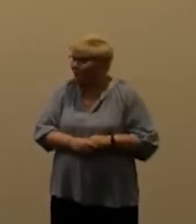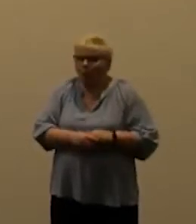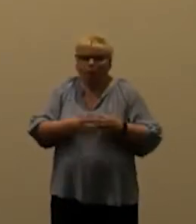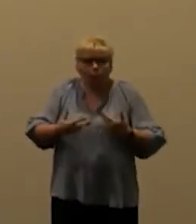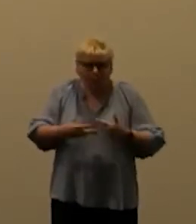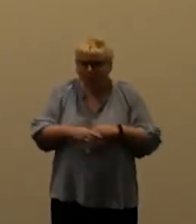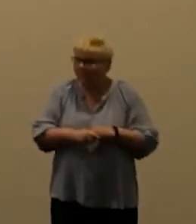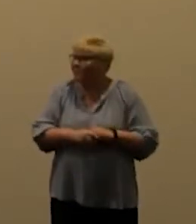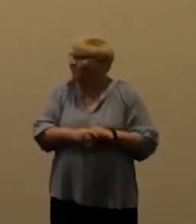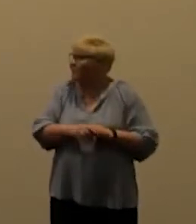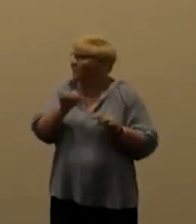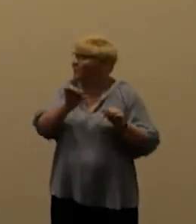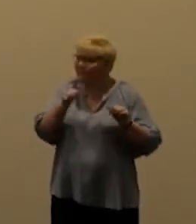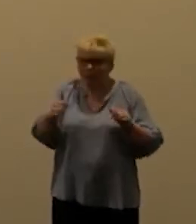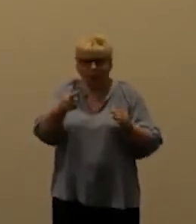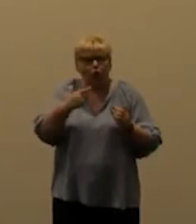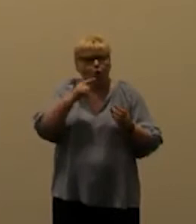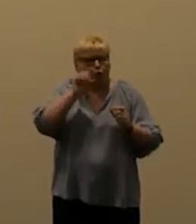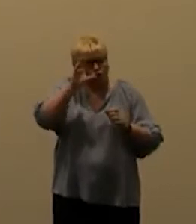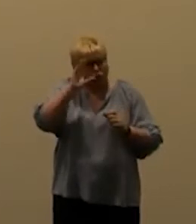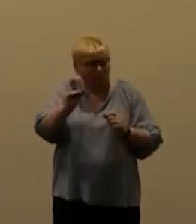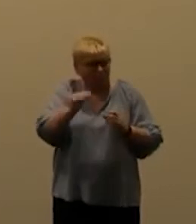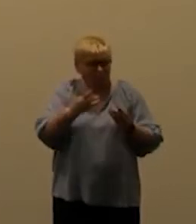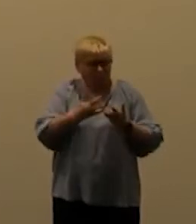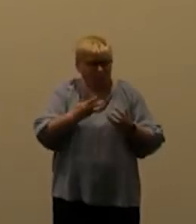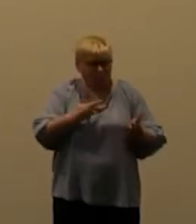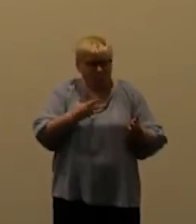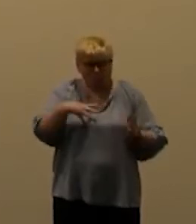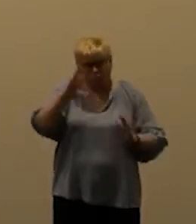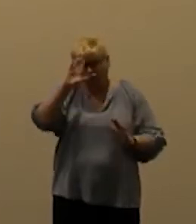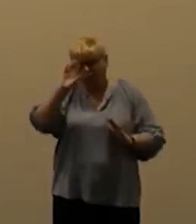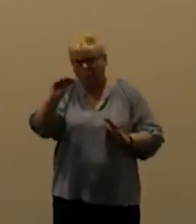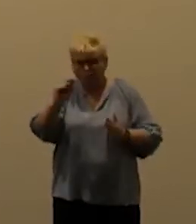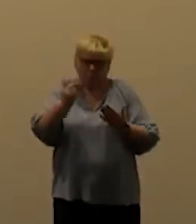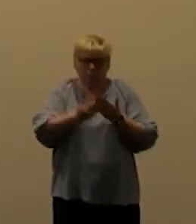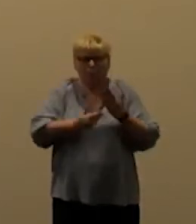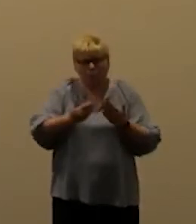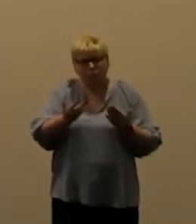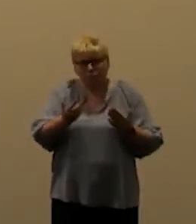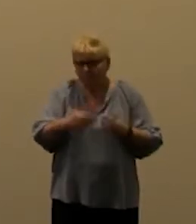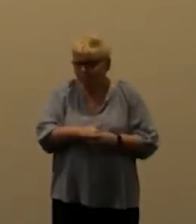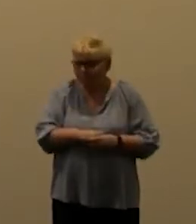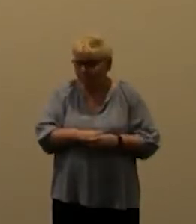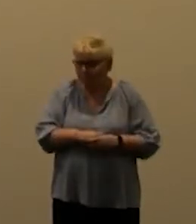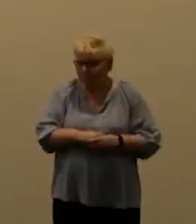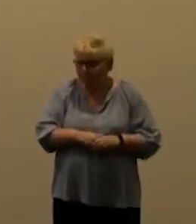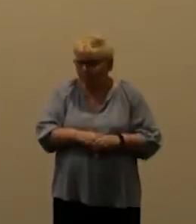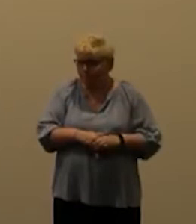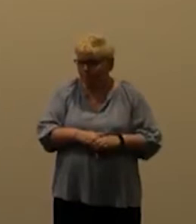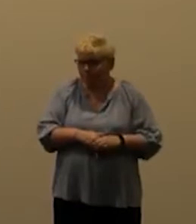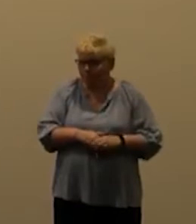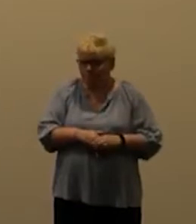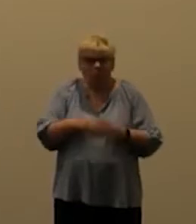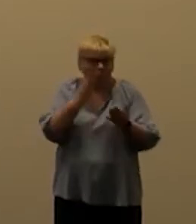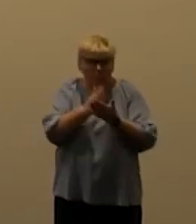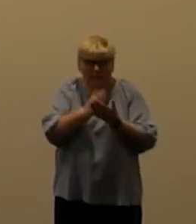The next one we've got up is report. So how can I report on a configuration or a tenant I have? And basically, we